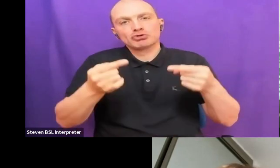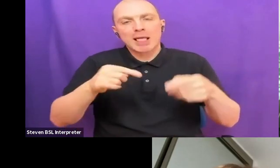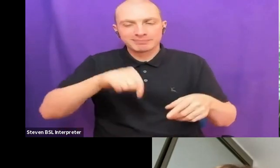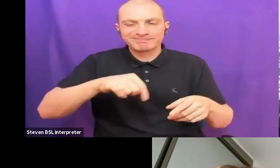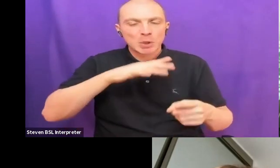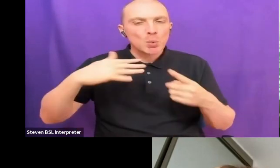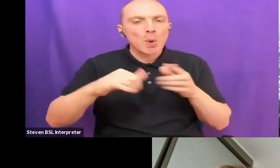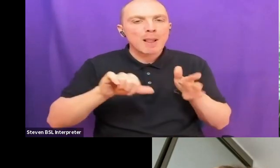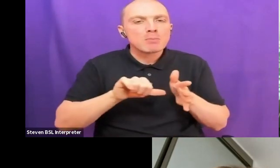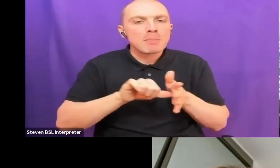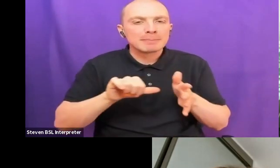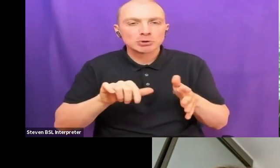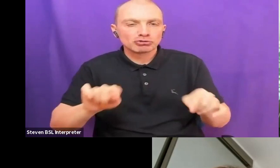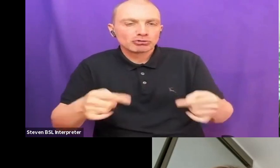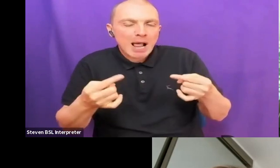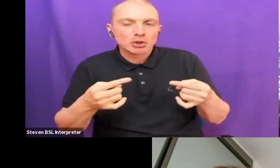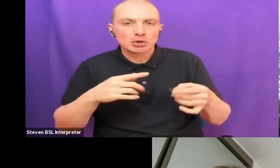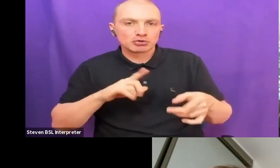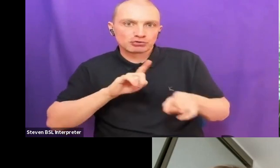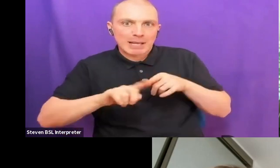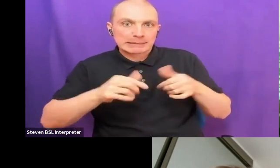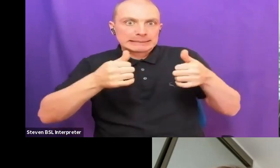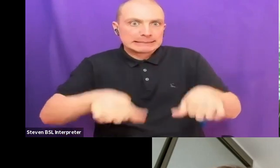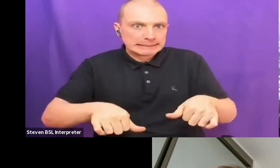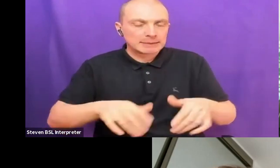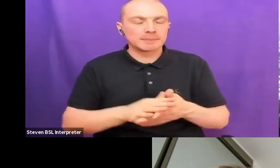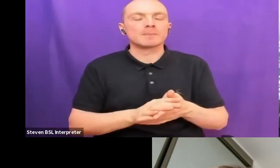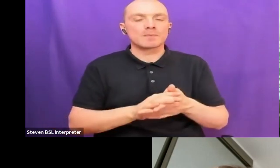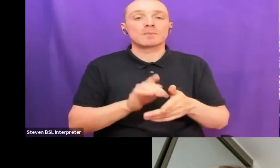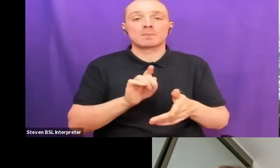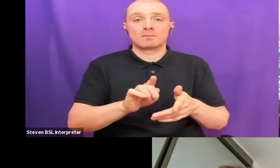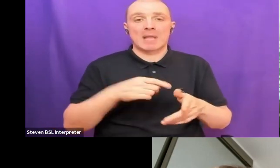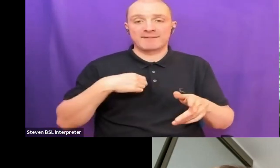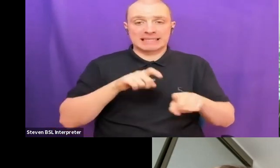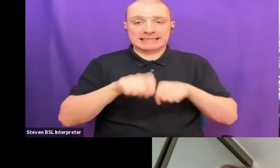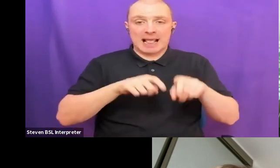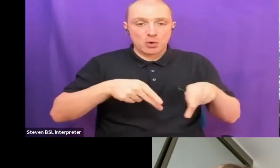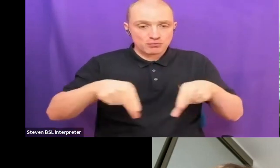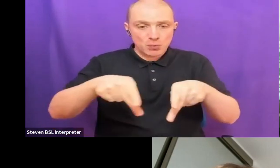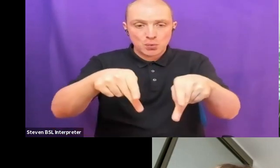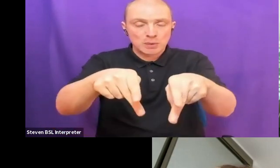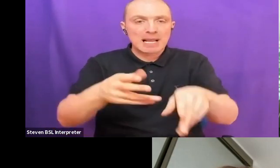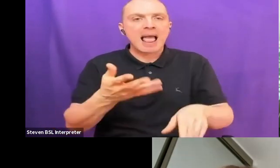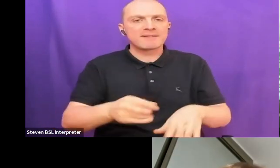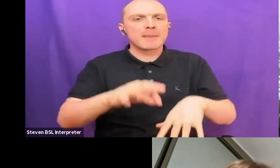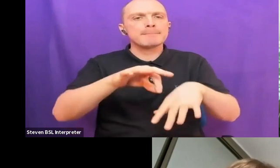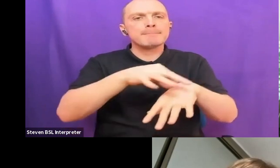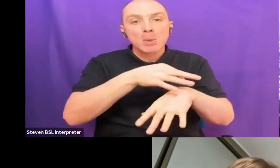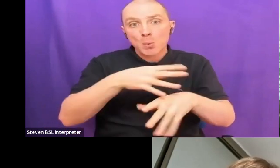on-site support. We've got the cycling routes. There are marine and blue economy projects